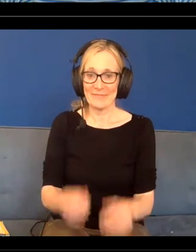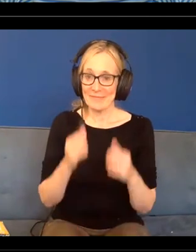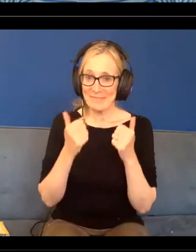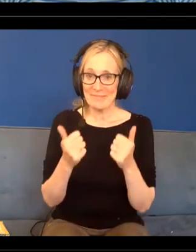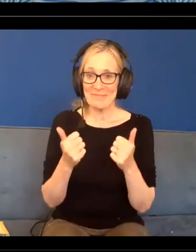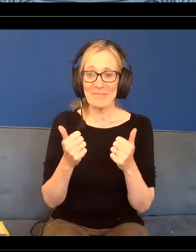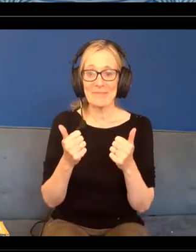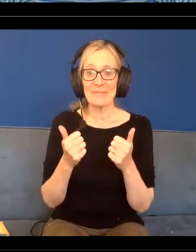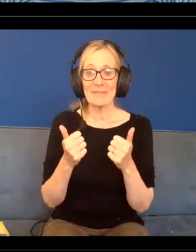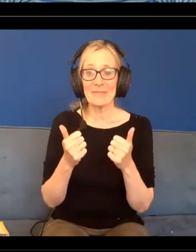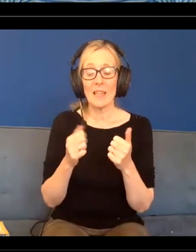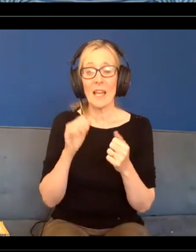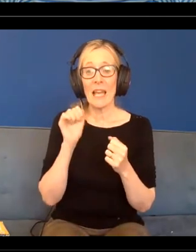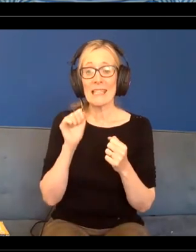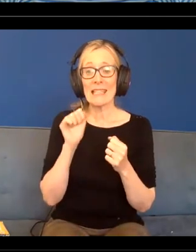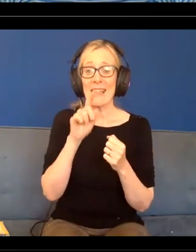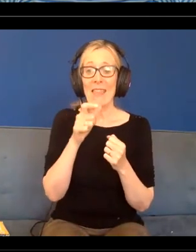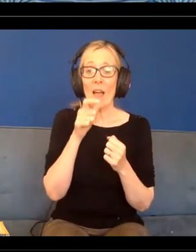Okay, yeah, the word